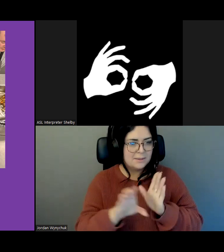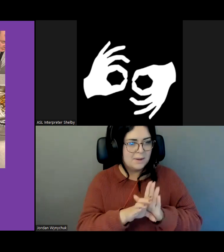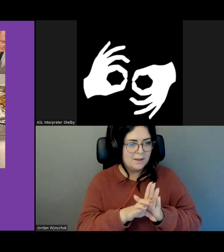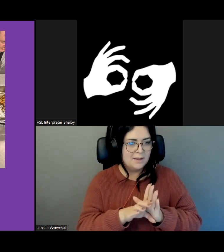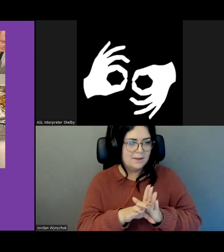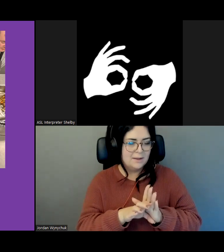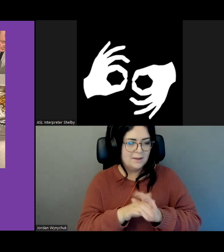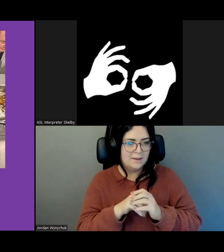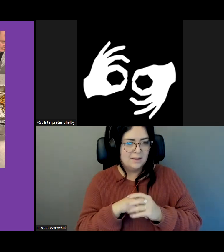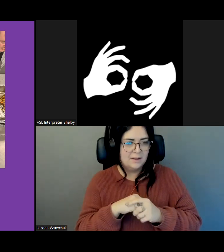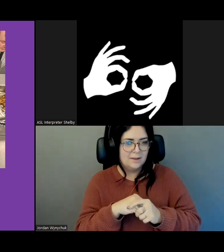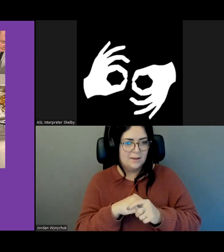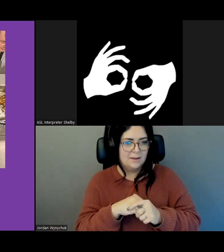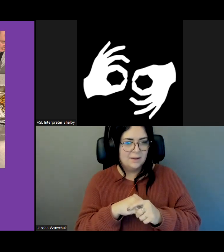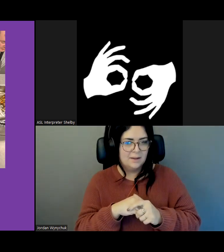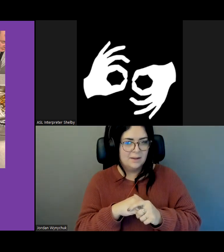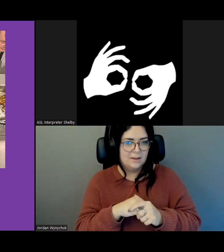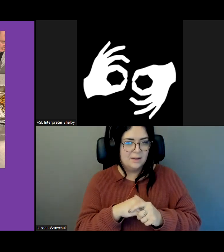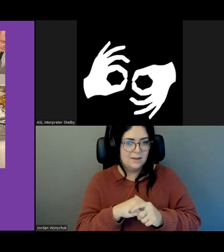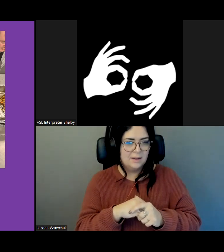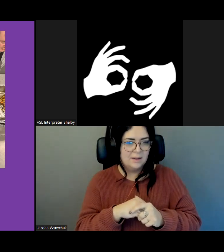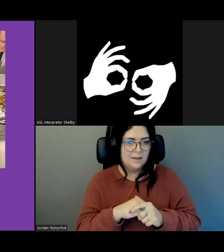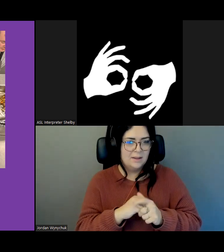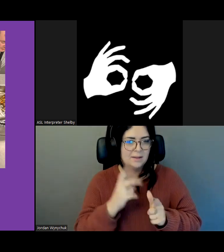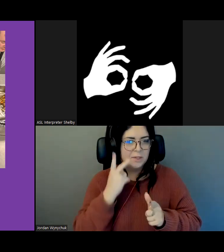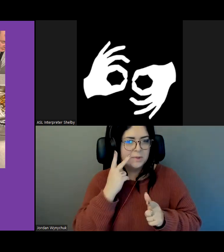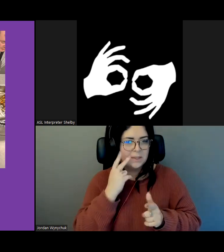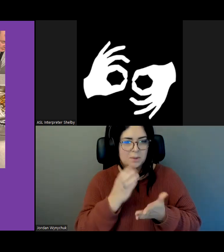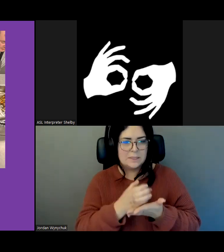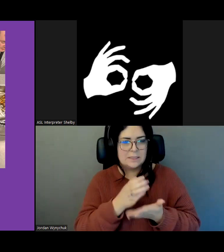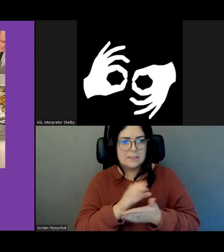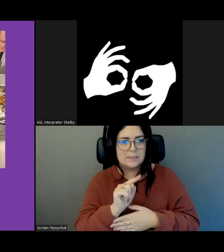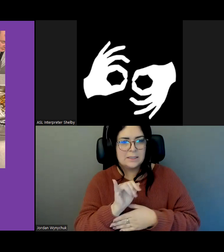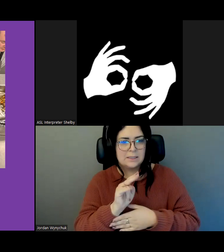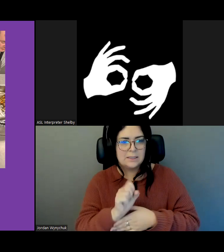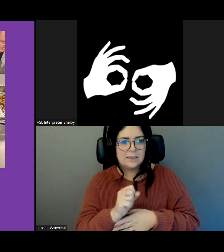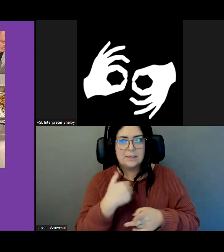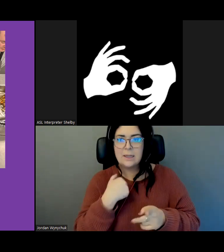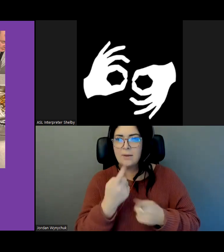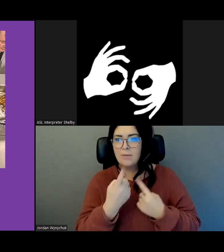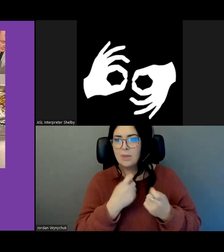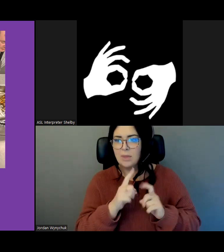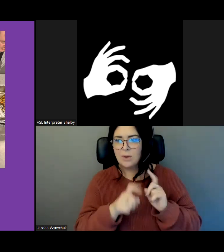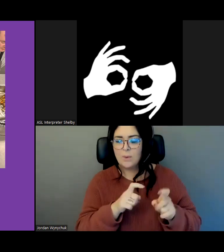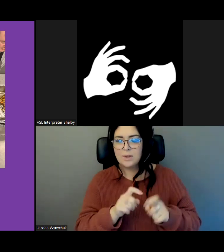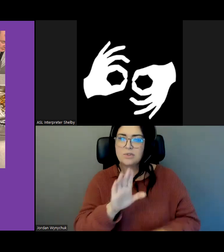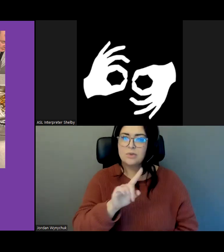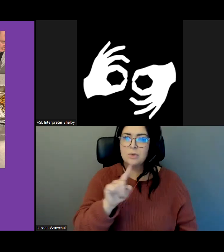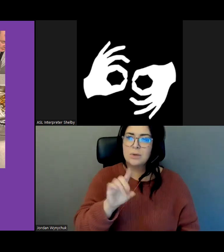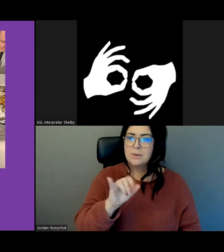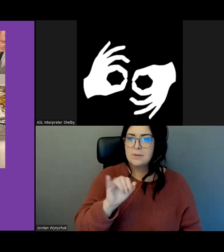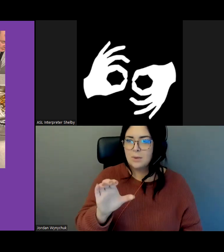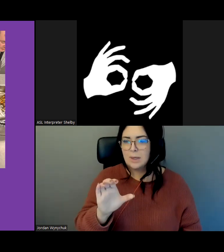little tins there. They have the icebreaker questions, like what's your zodiac sign, what's your